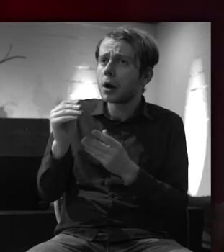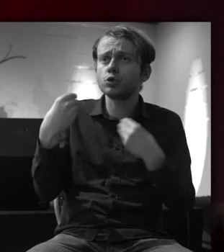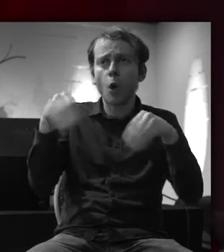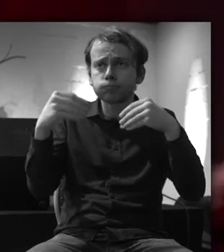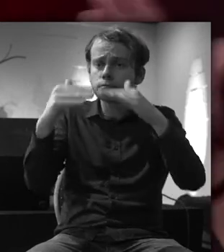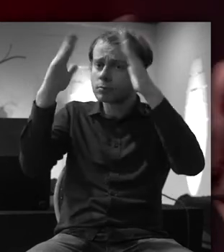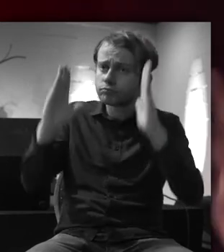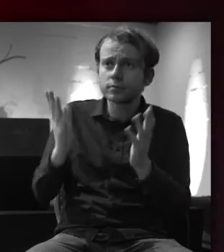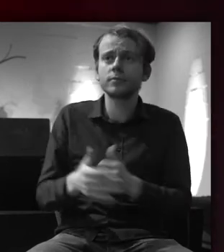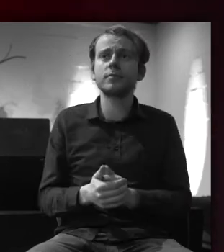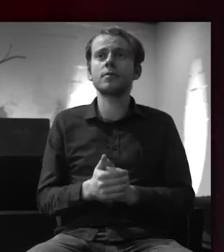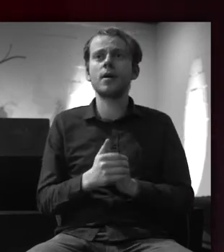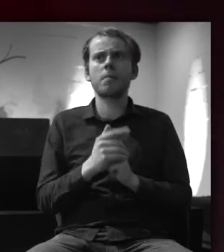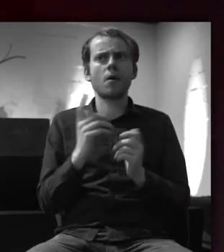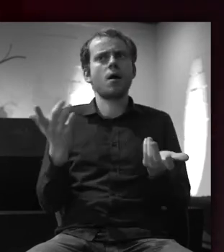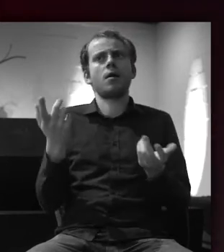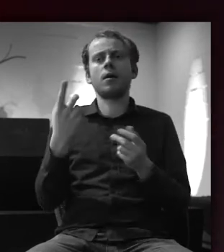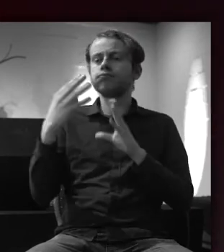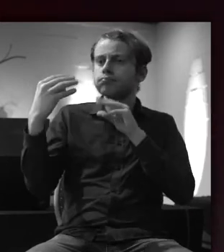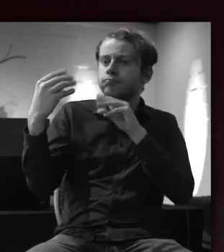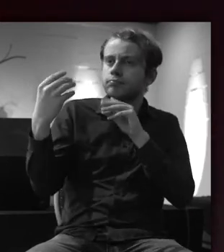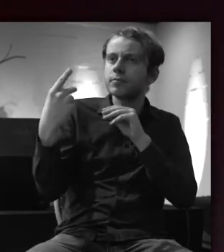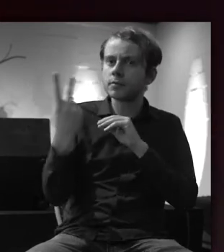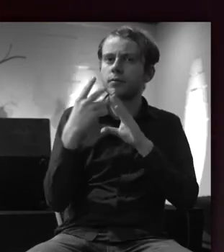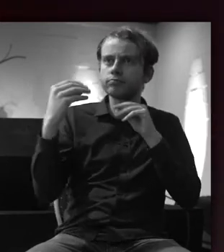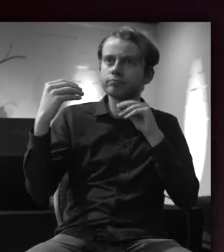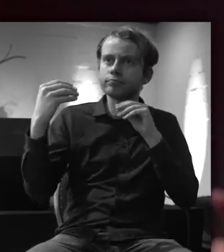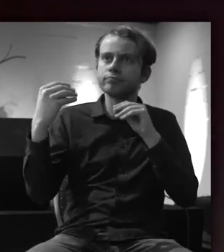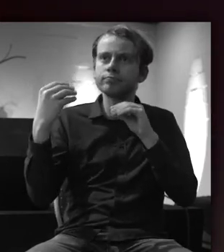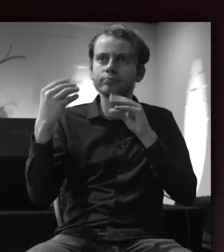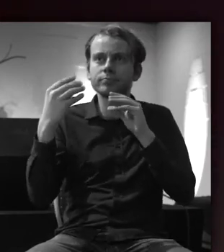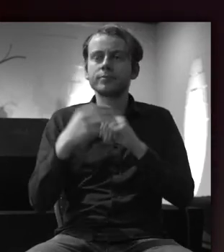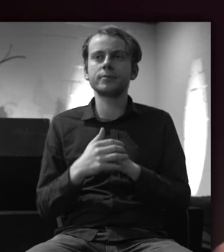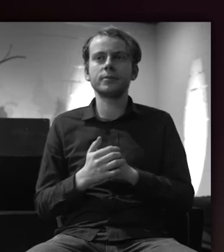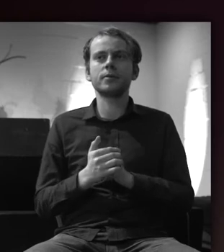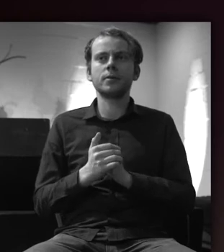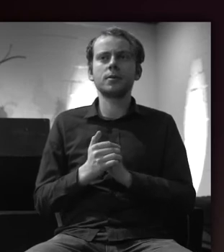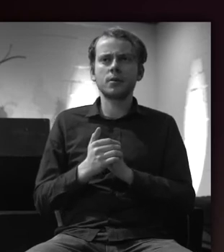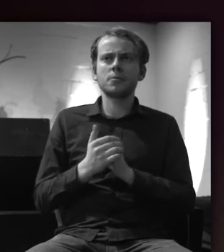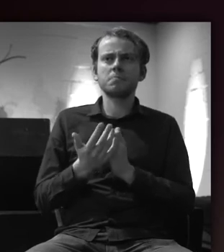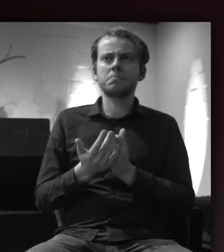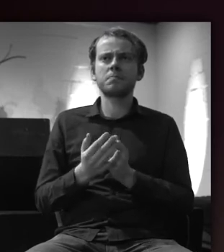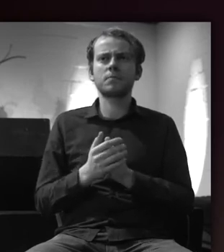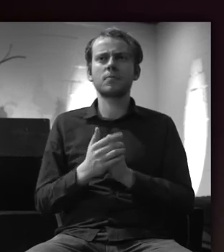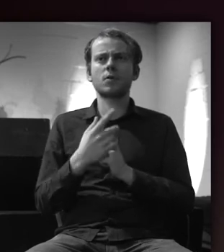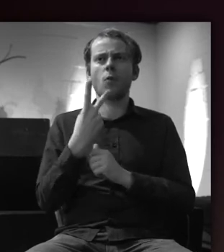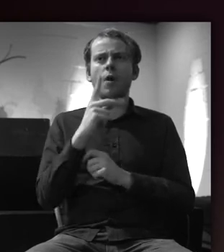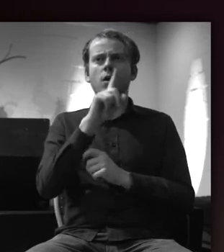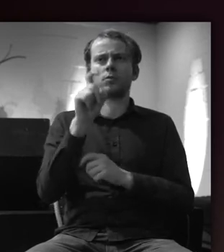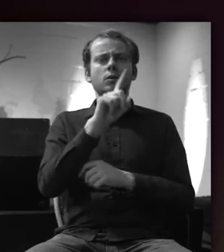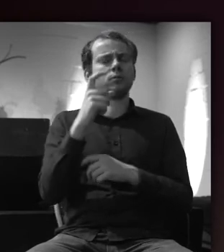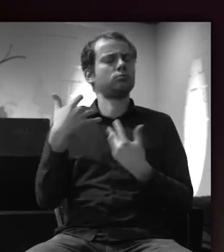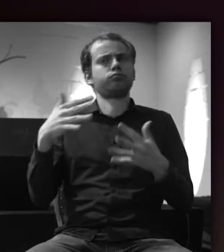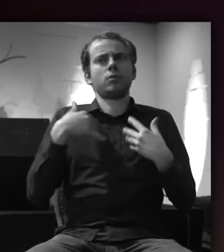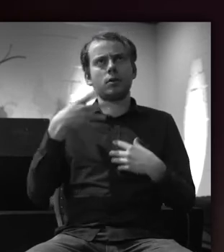The story continued, like we had a very long conversation, but for me, like this two sentence or the two questions that he told me, it was